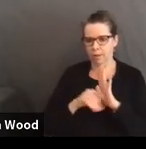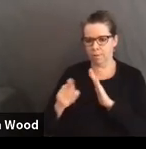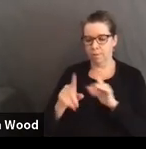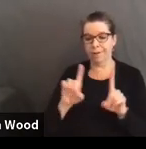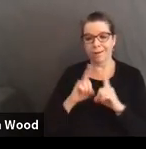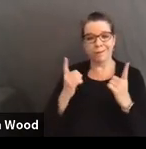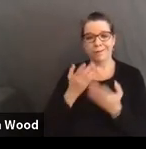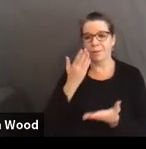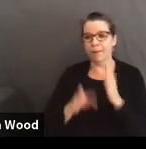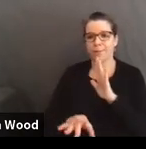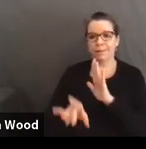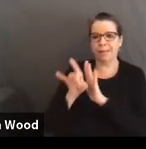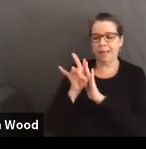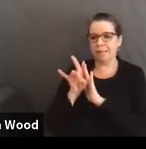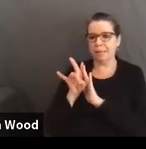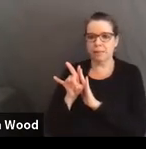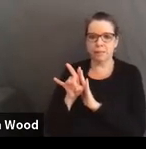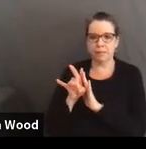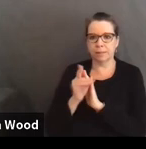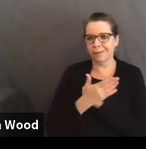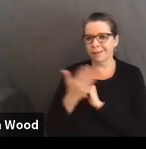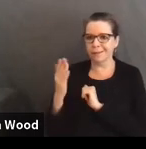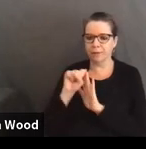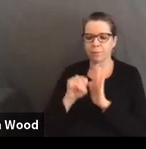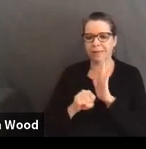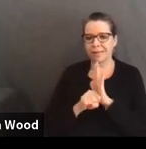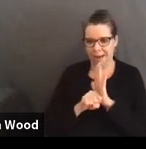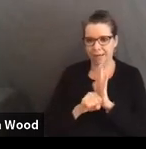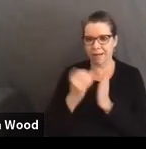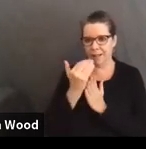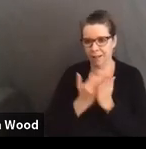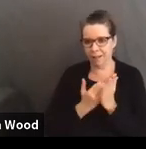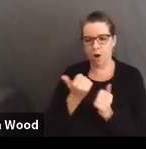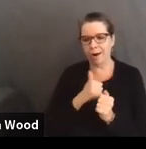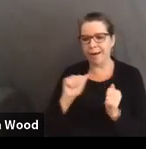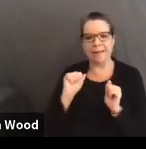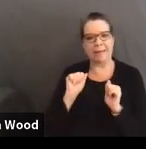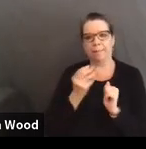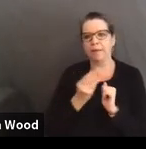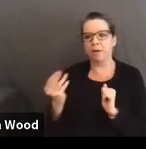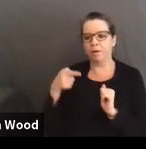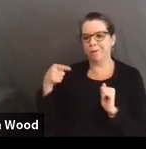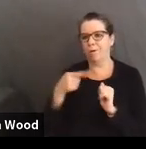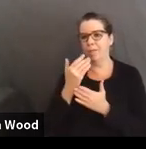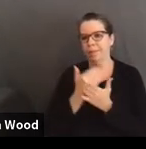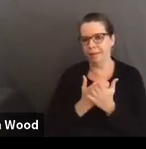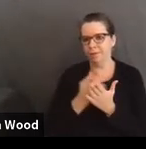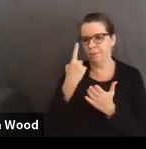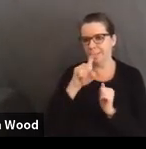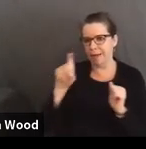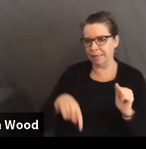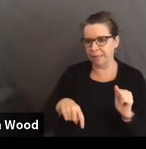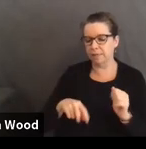Districts may select things on the state adoption list or any adopted or any materials. The